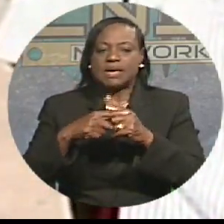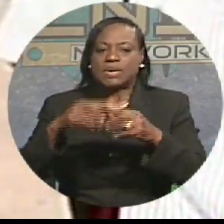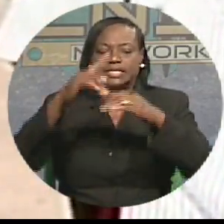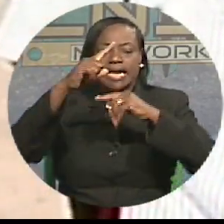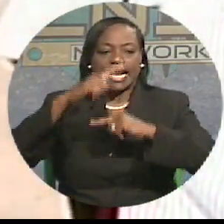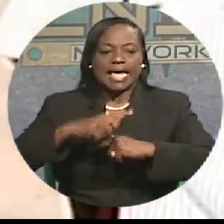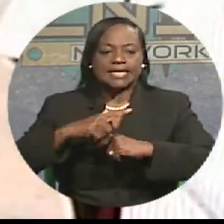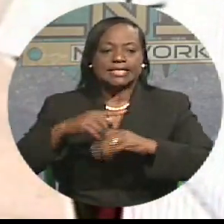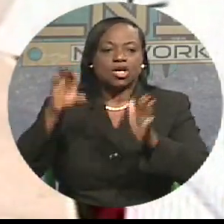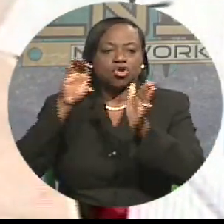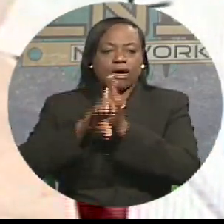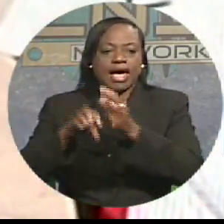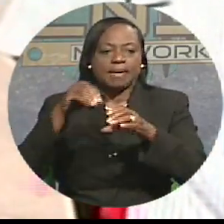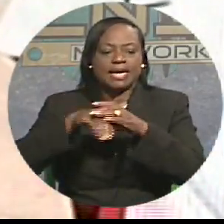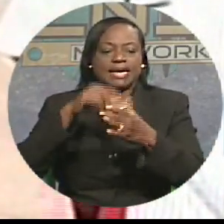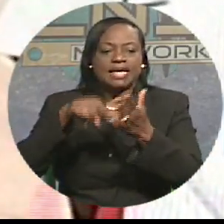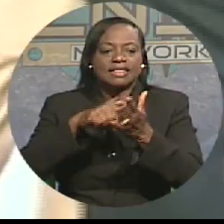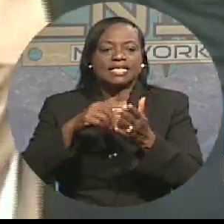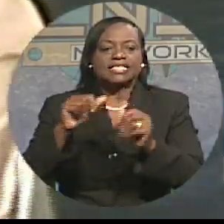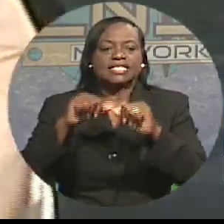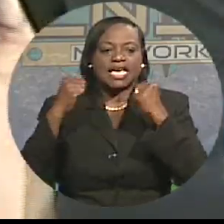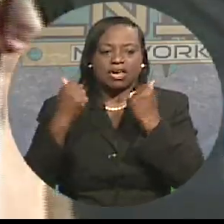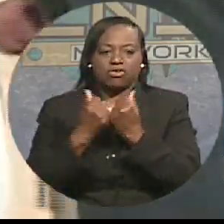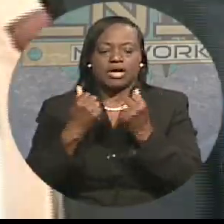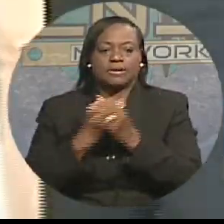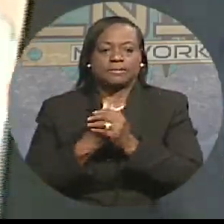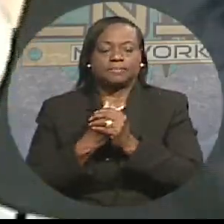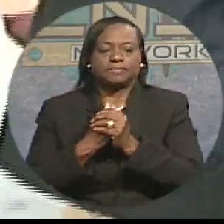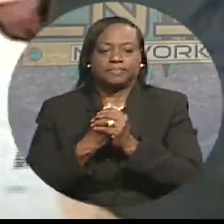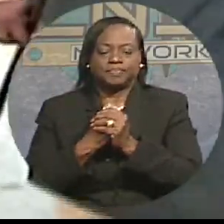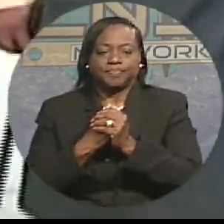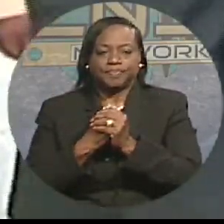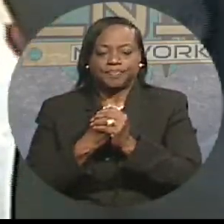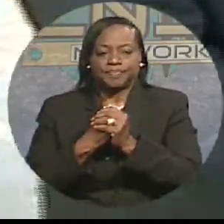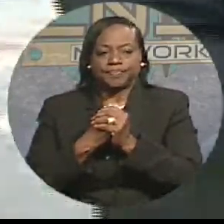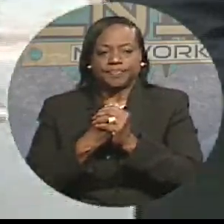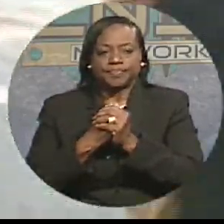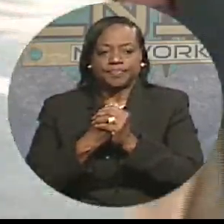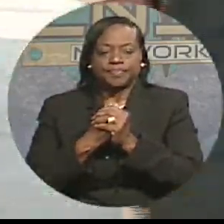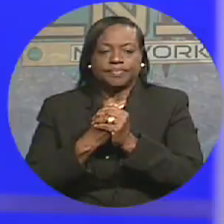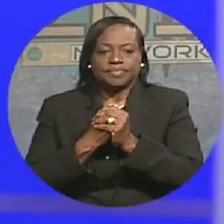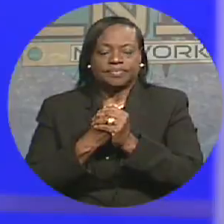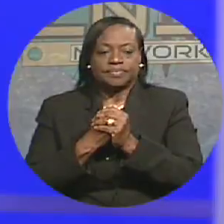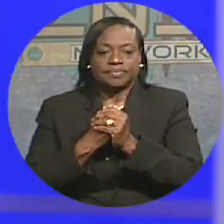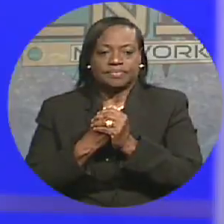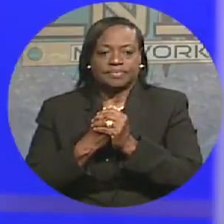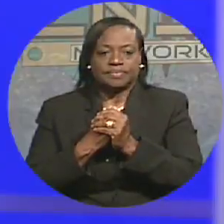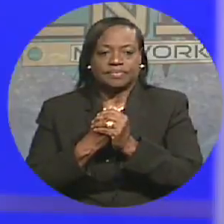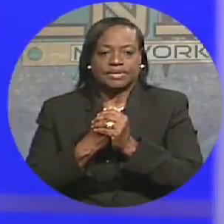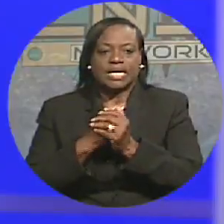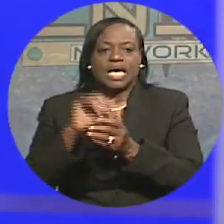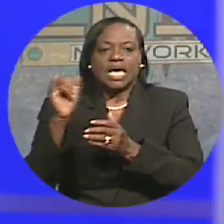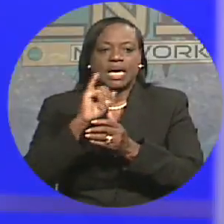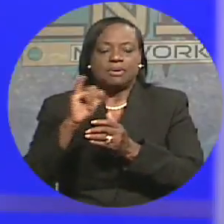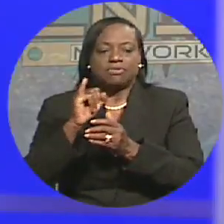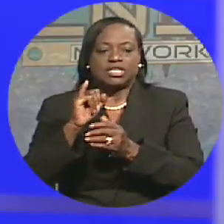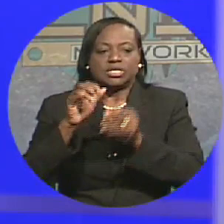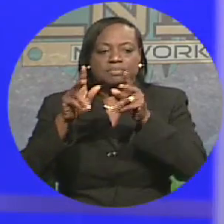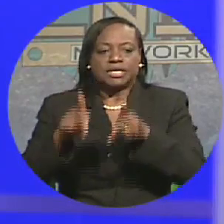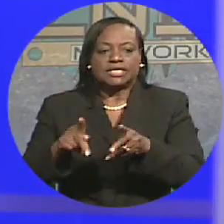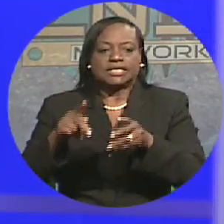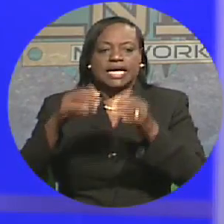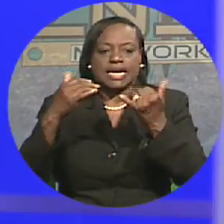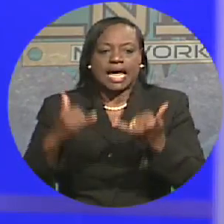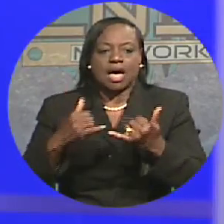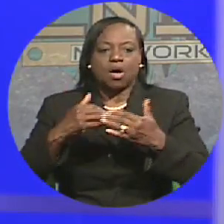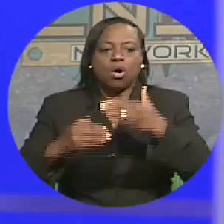major beneficial effects of urban renewal on Grand Bahama. Joan Davis Roll, ZNS Network News. Immigration officials are now processing